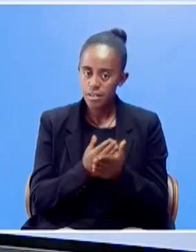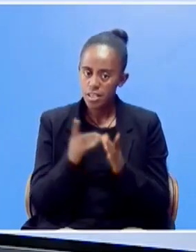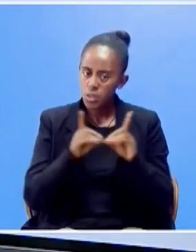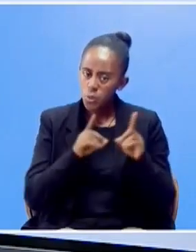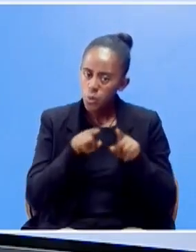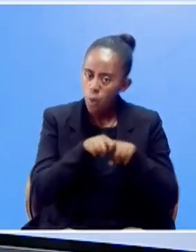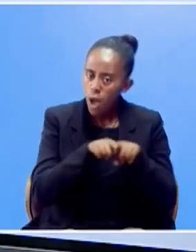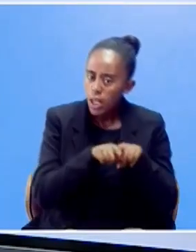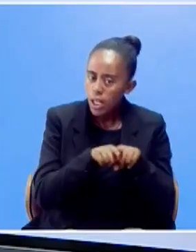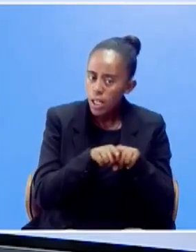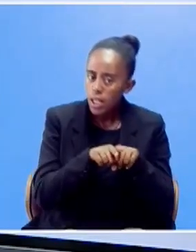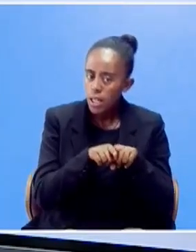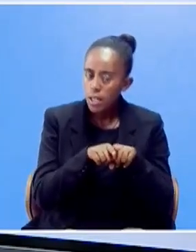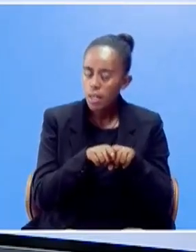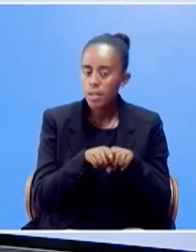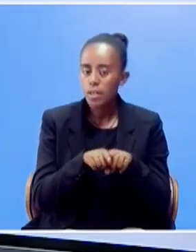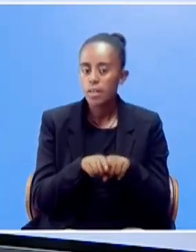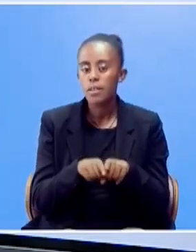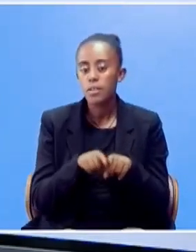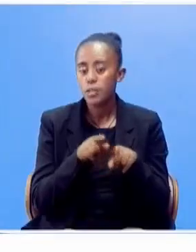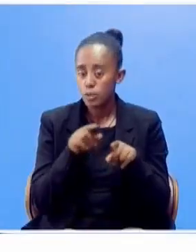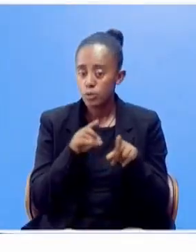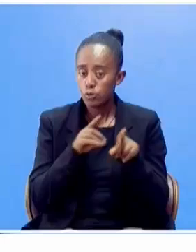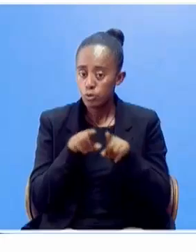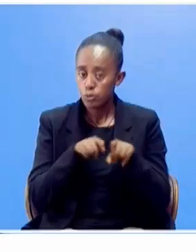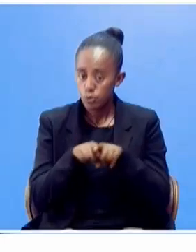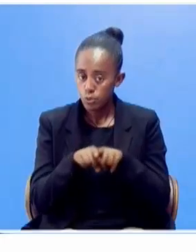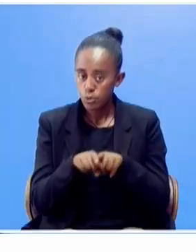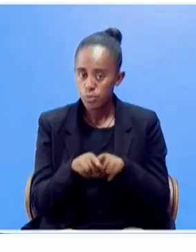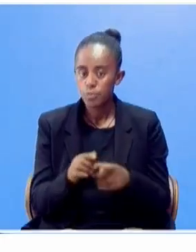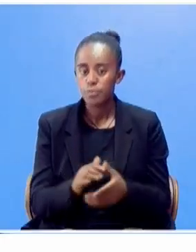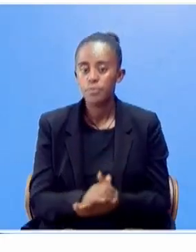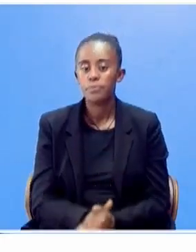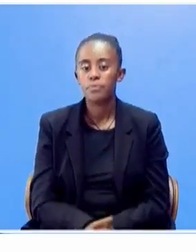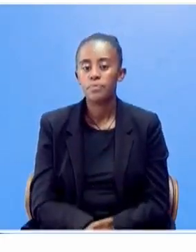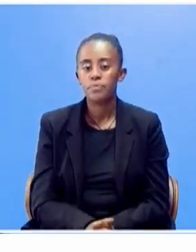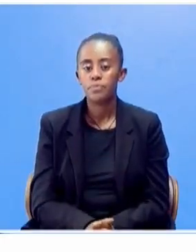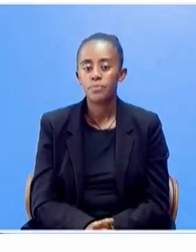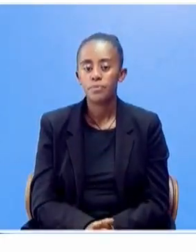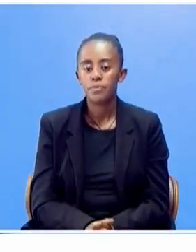agree? Let's see. Agreement.